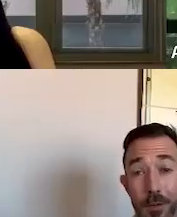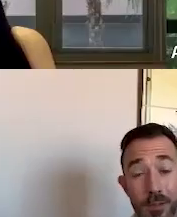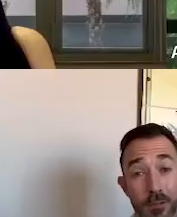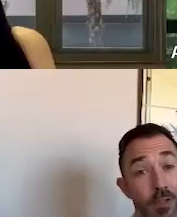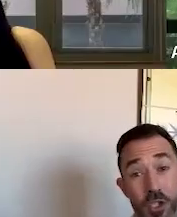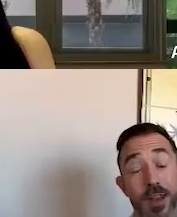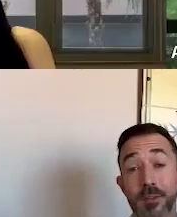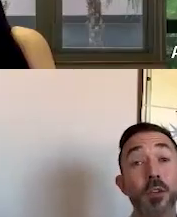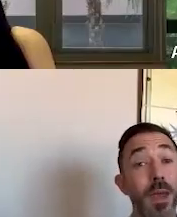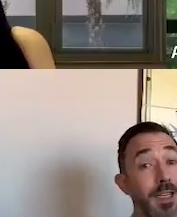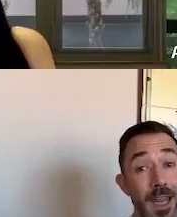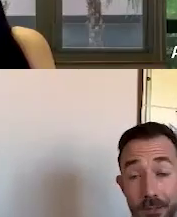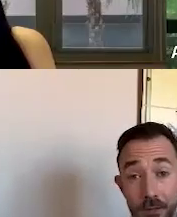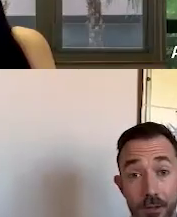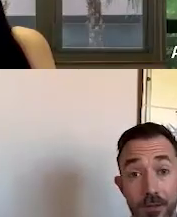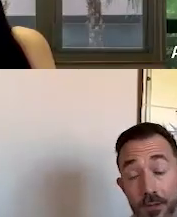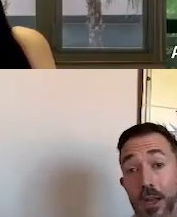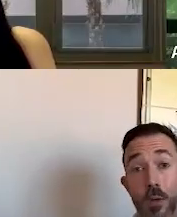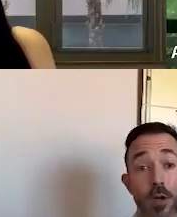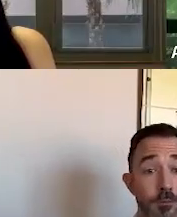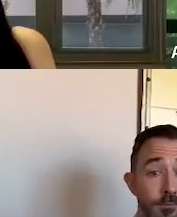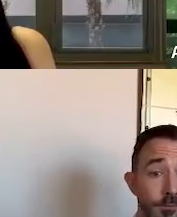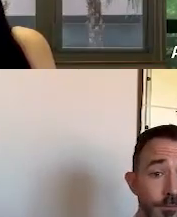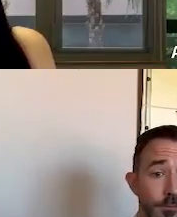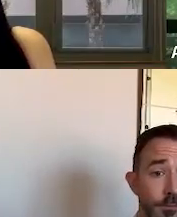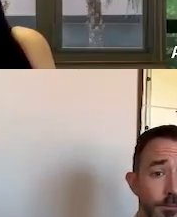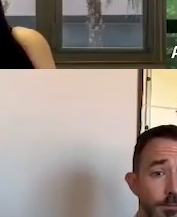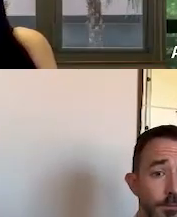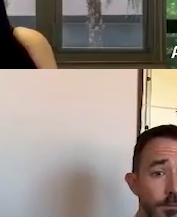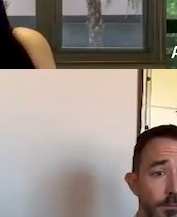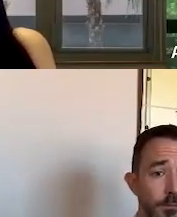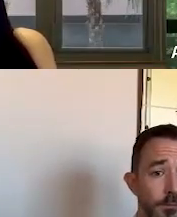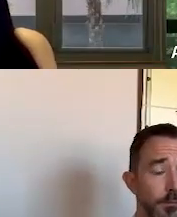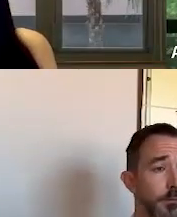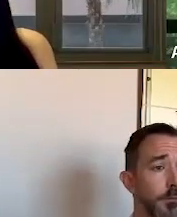and that person really shouldn't have too many cases because it's a lot of work.